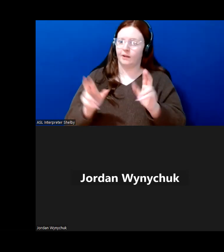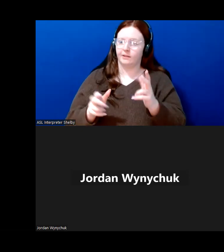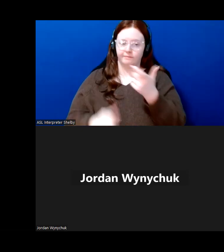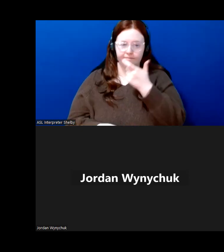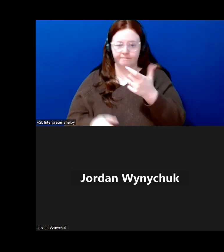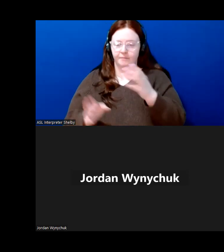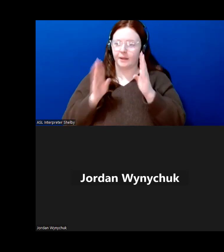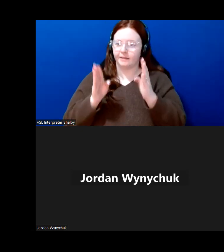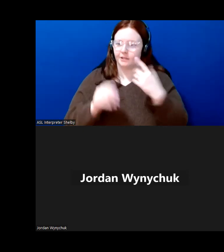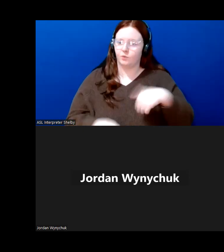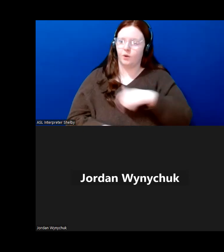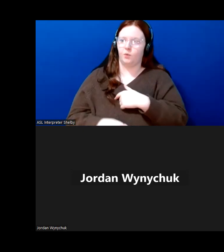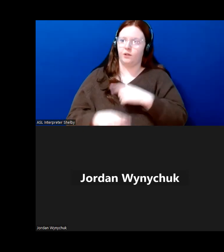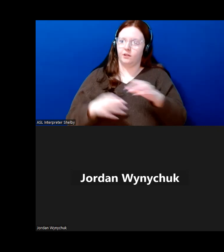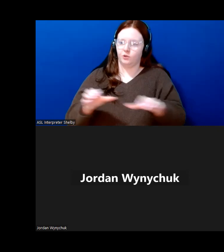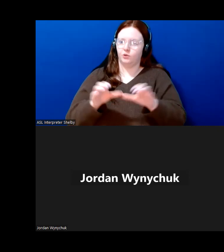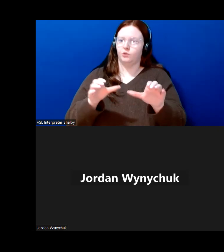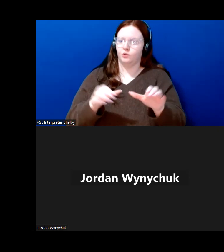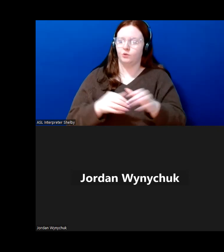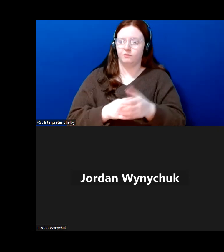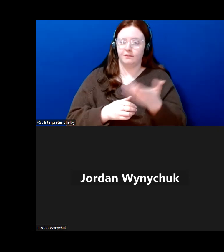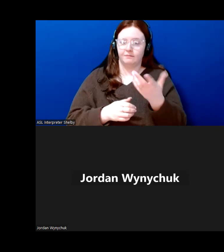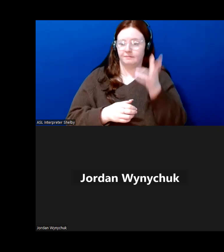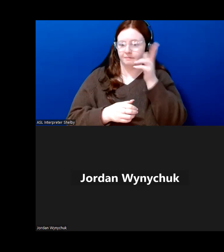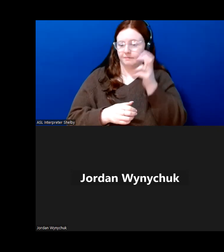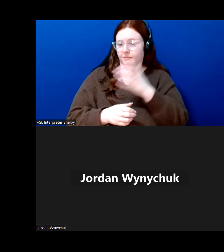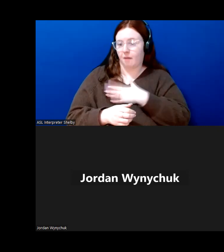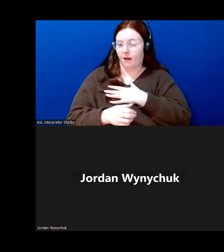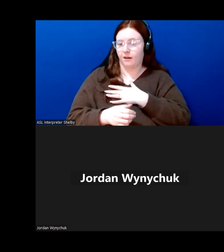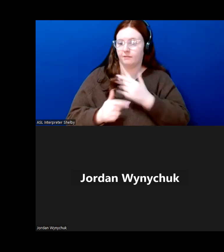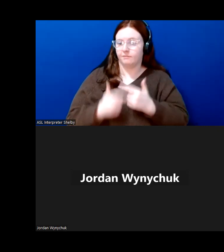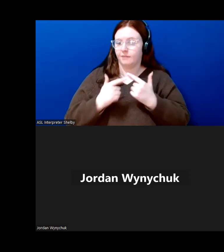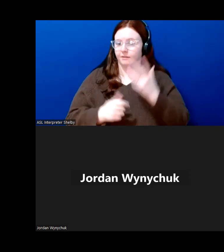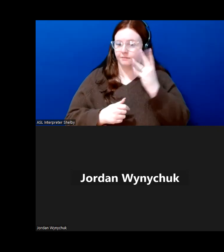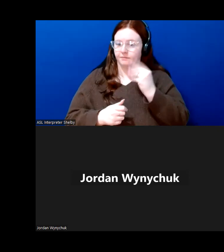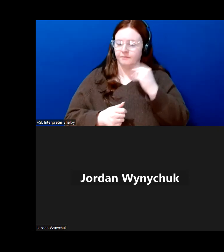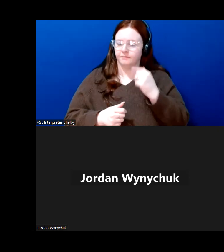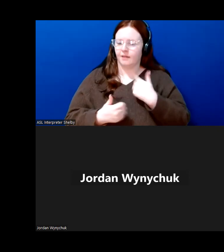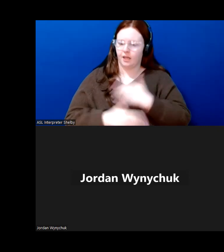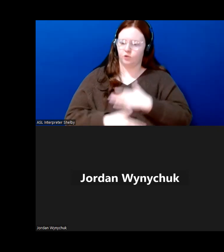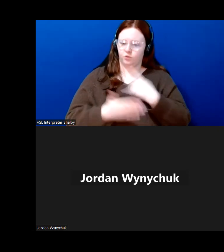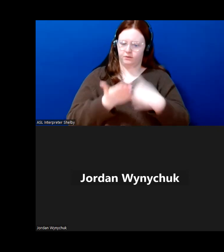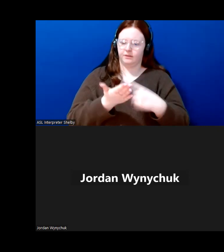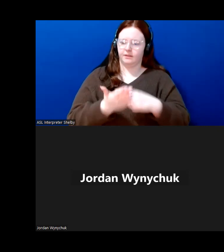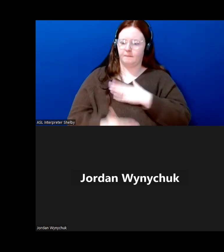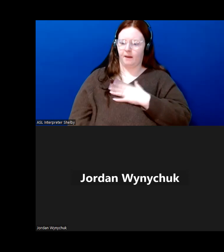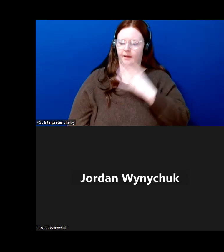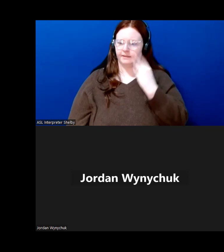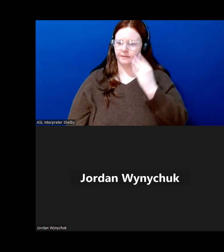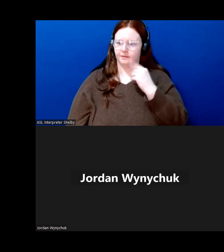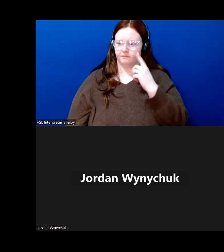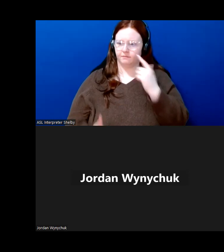about, and even hearing some of my lived experience. I like to talk about my lived experience because I think